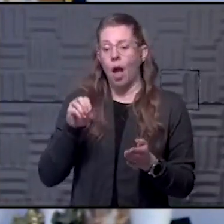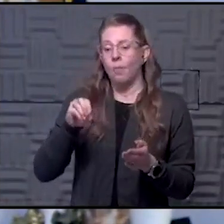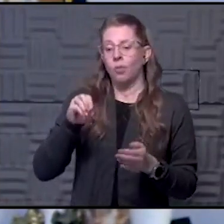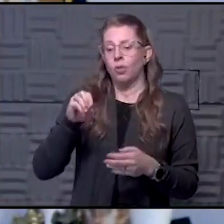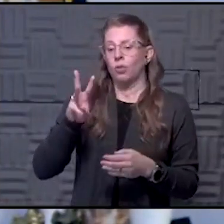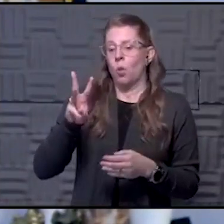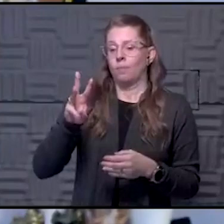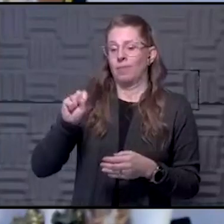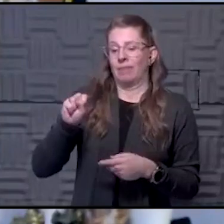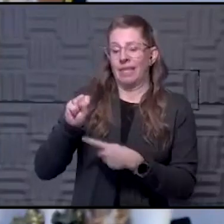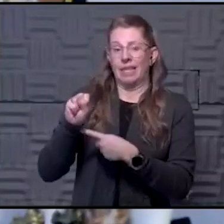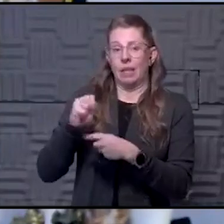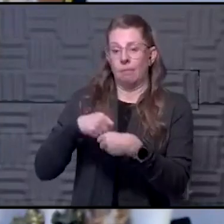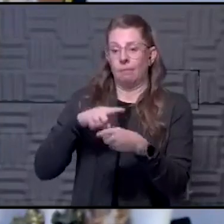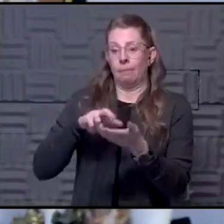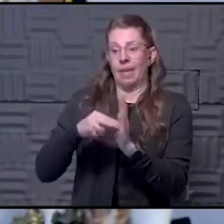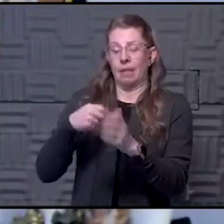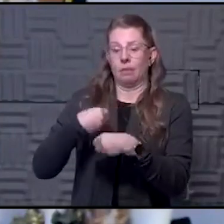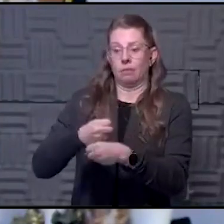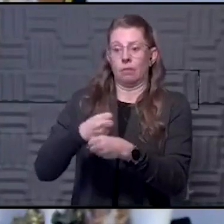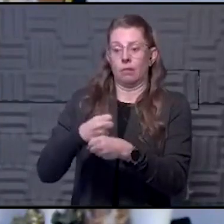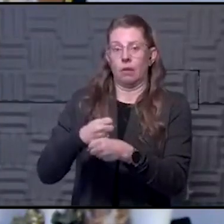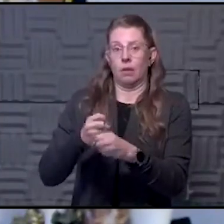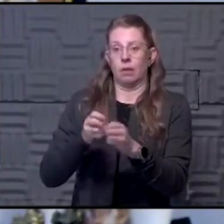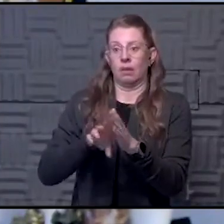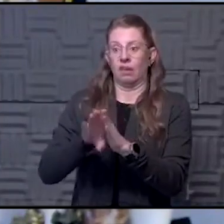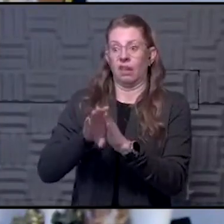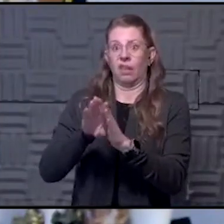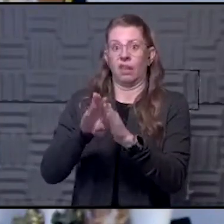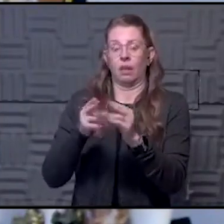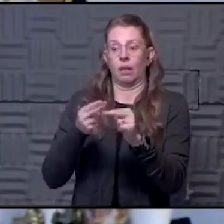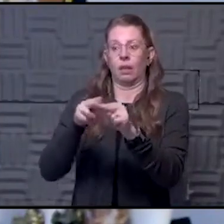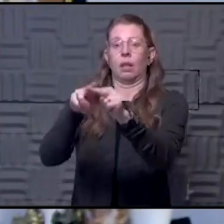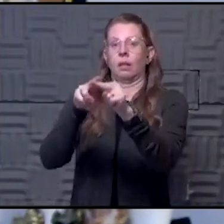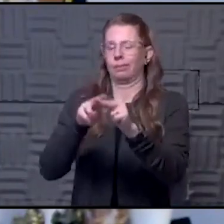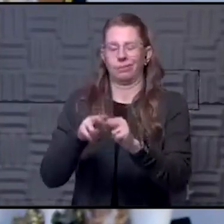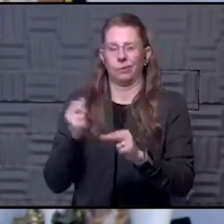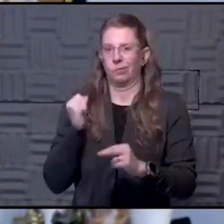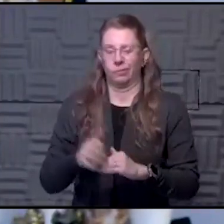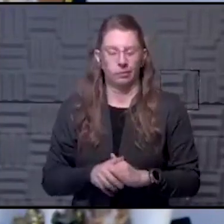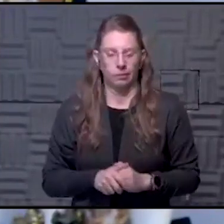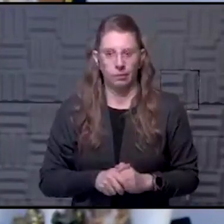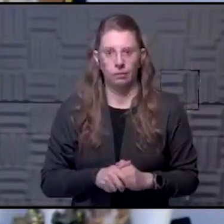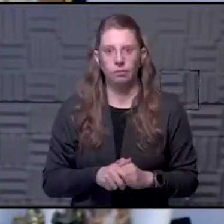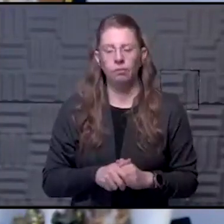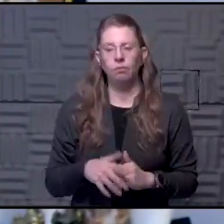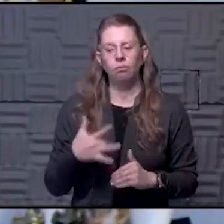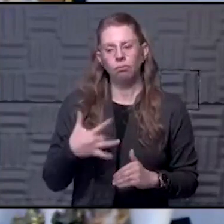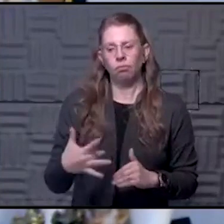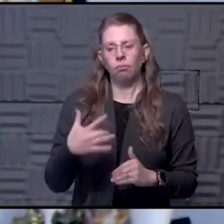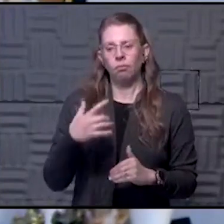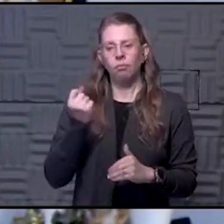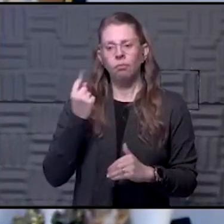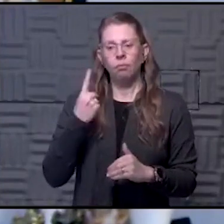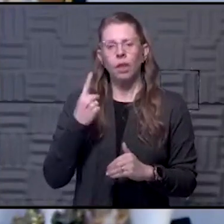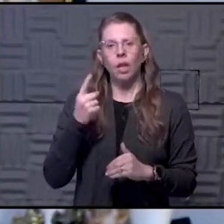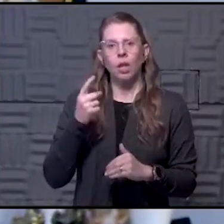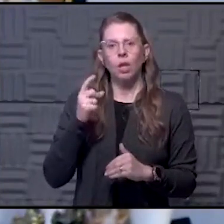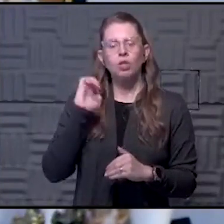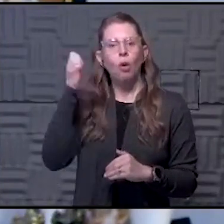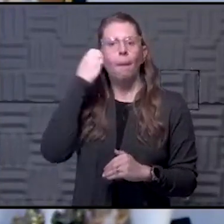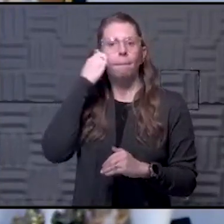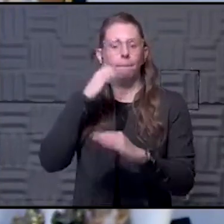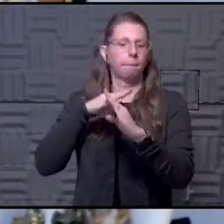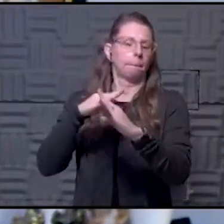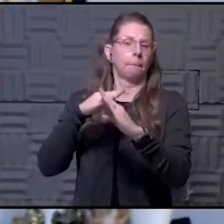the production capabilities are going to uptick. I know there's some tendency towards protectionism in Europe for vaccines